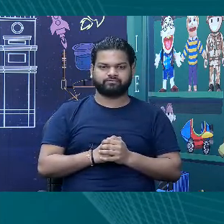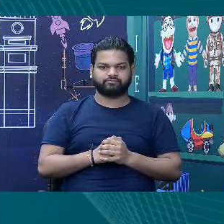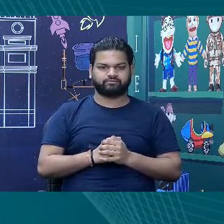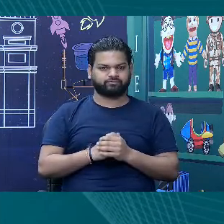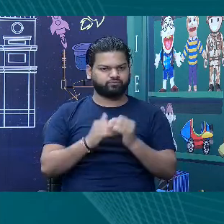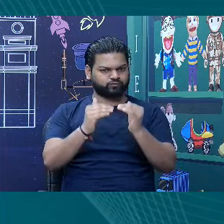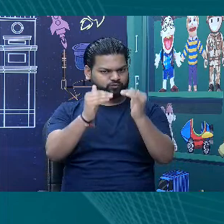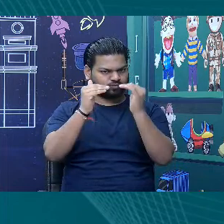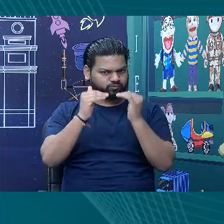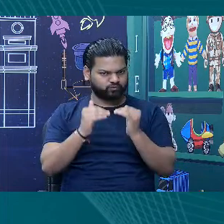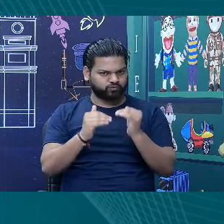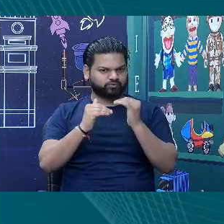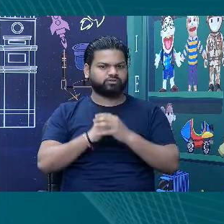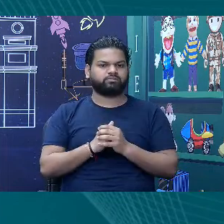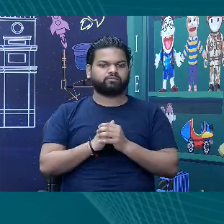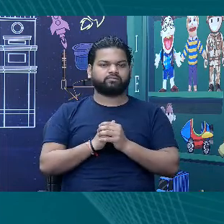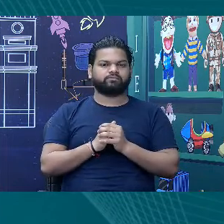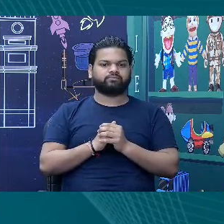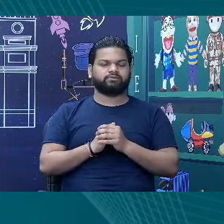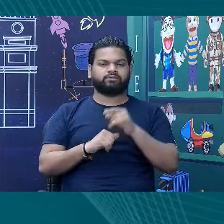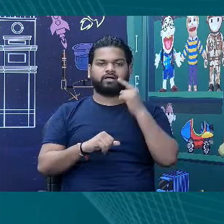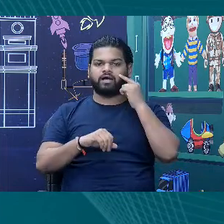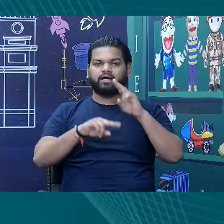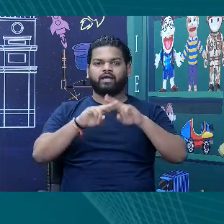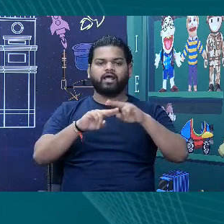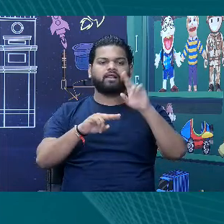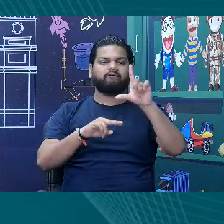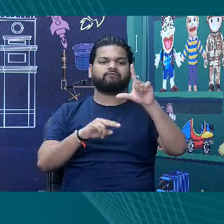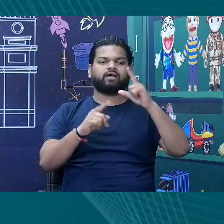And the next is inflection.